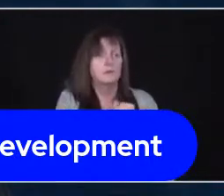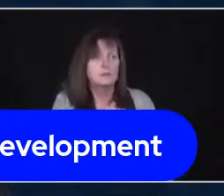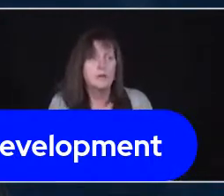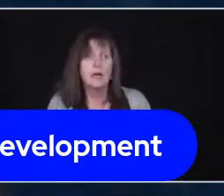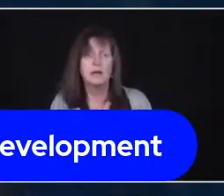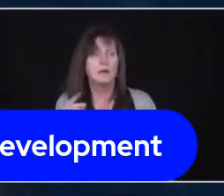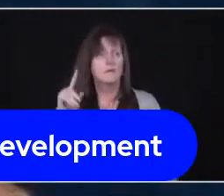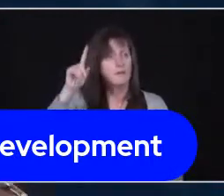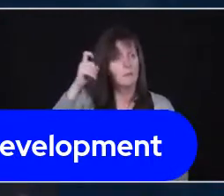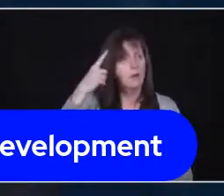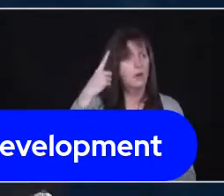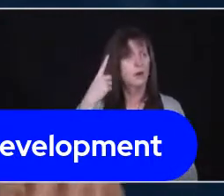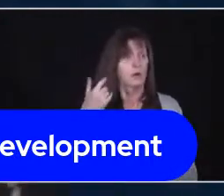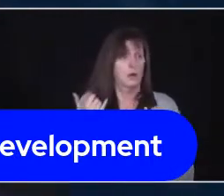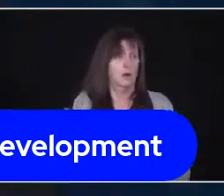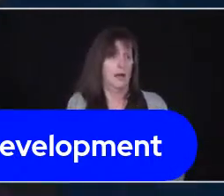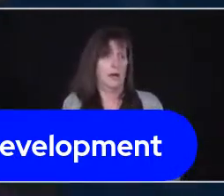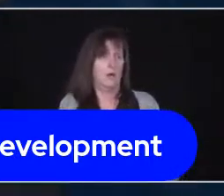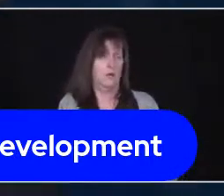stay safe, everyone.